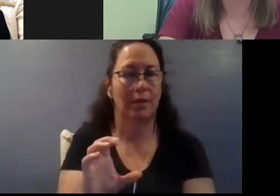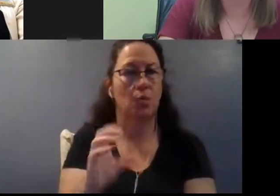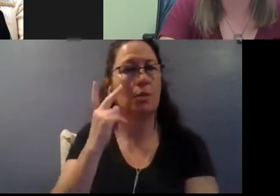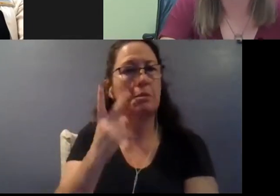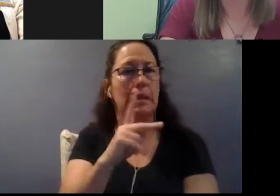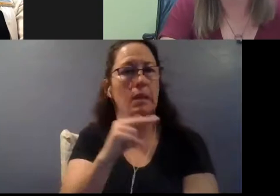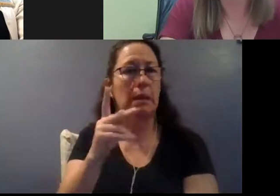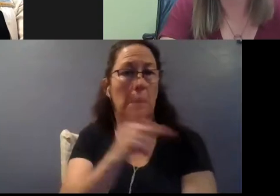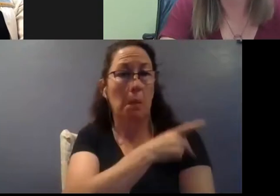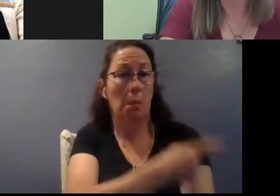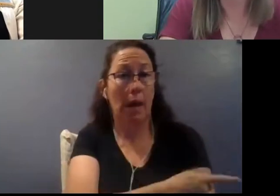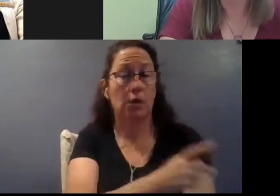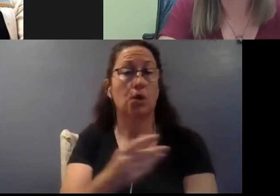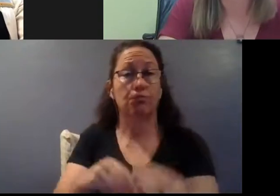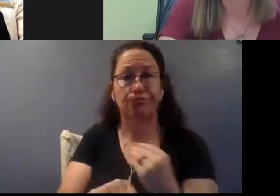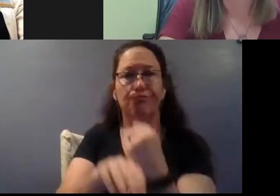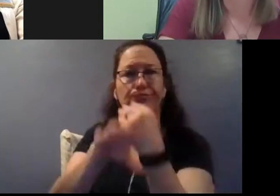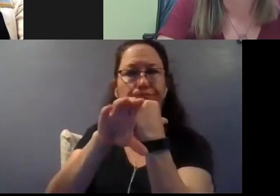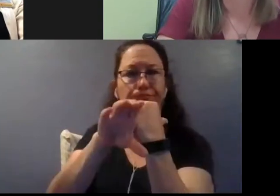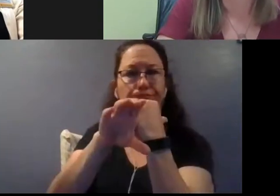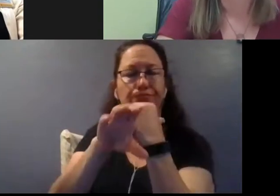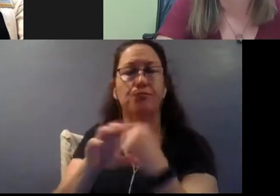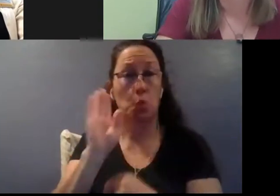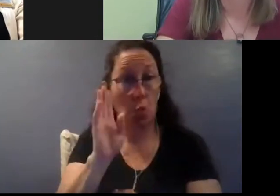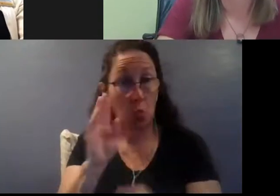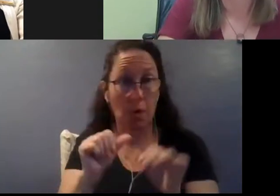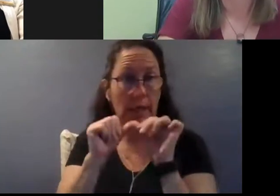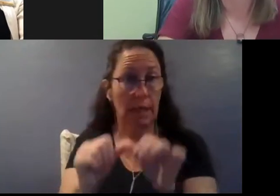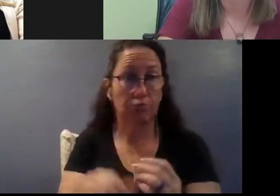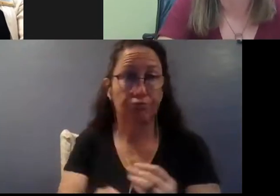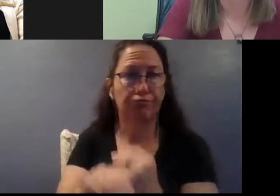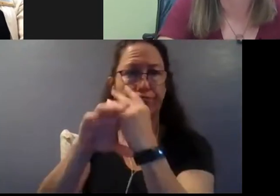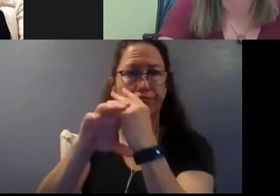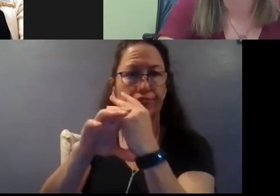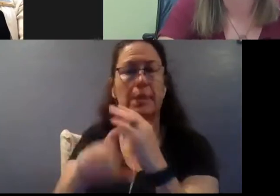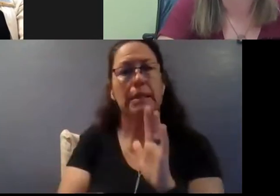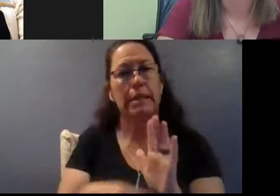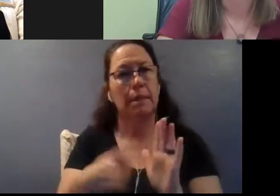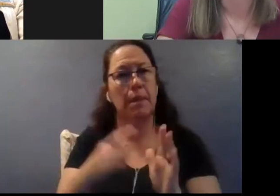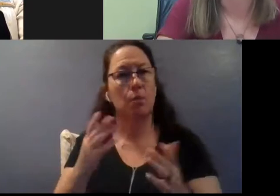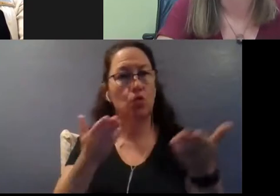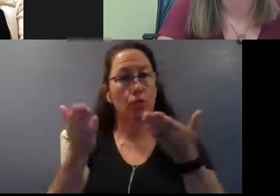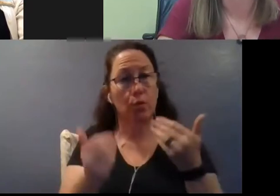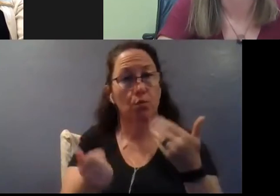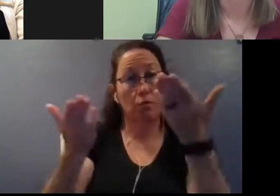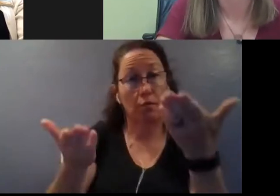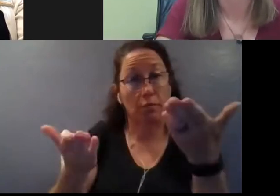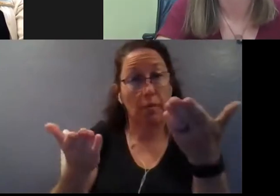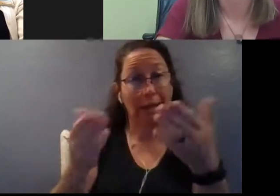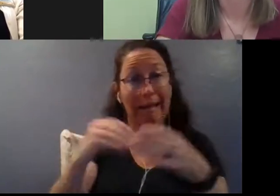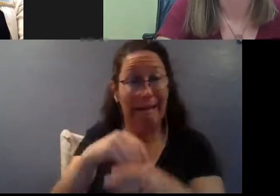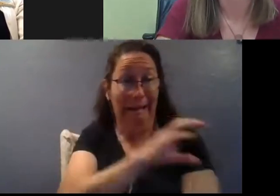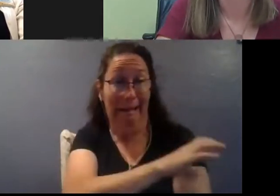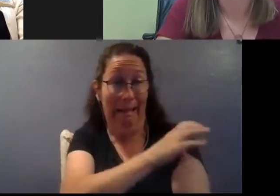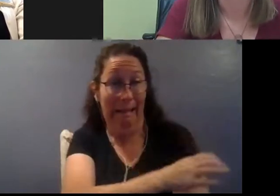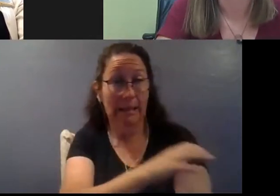patients predominantly through telehealth at this point, and that will continue. Some services, though, are being provided in the clinics,